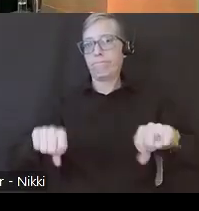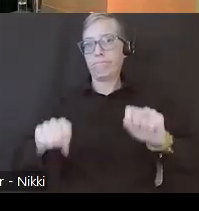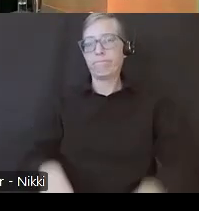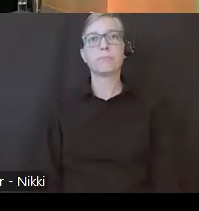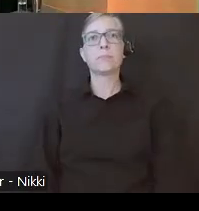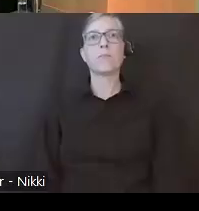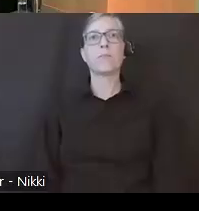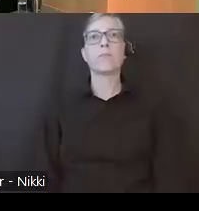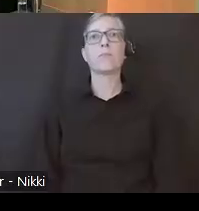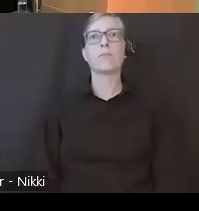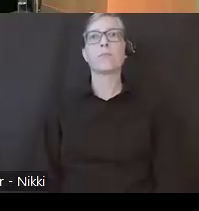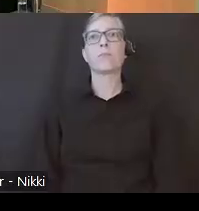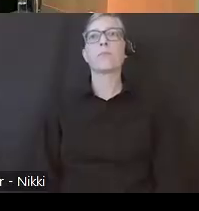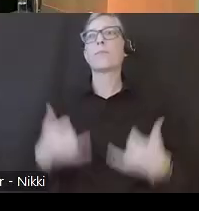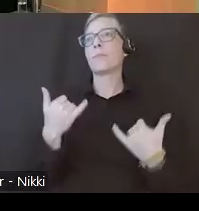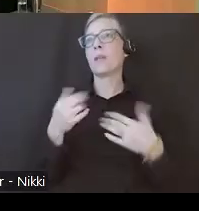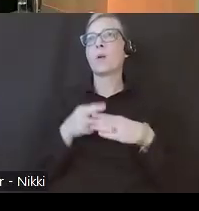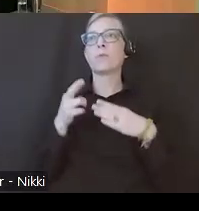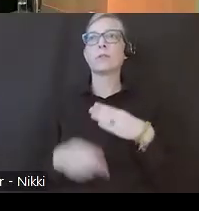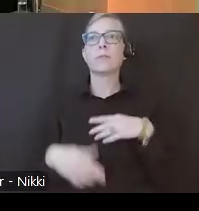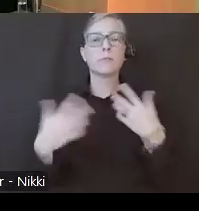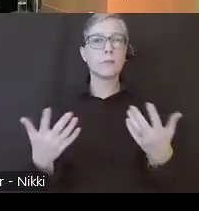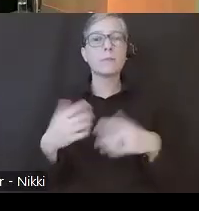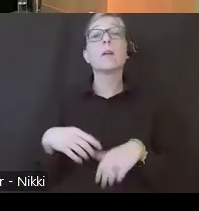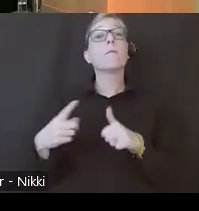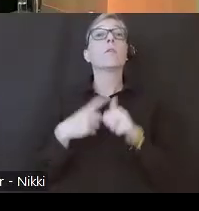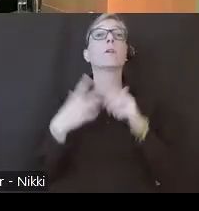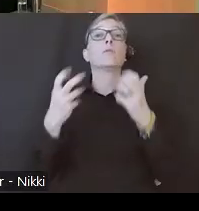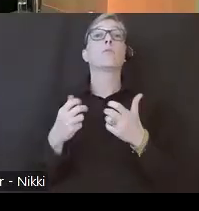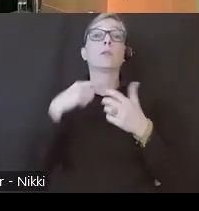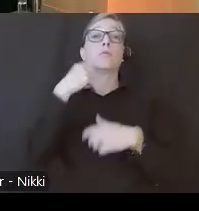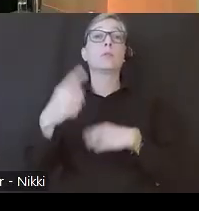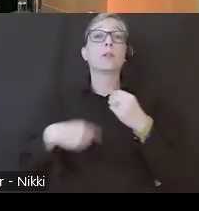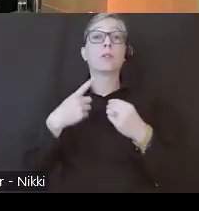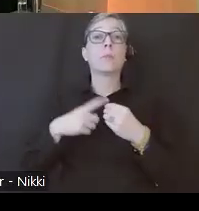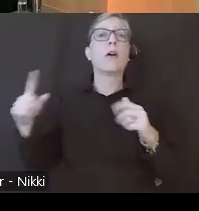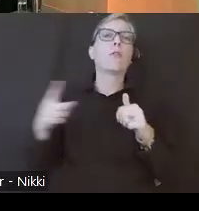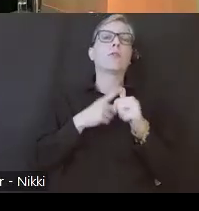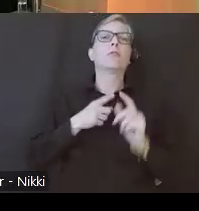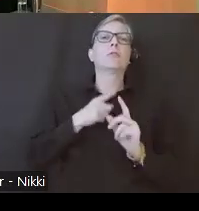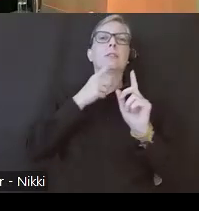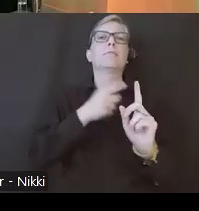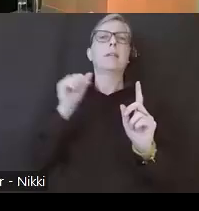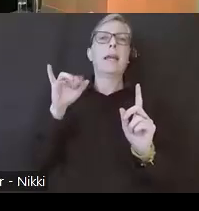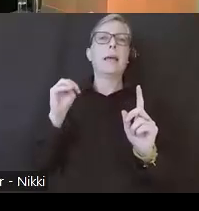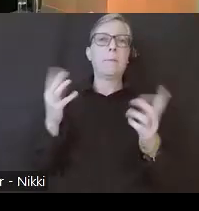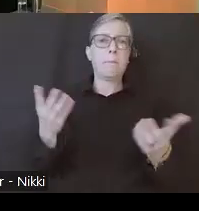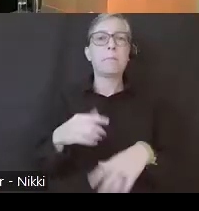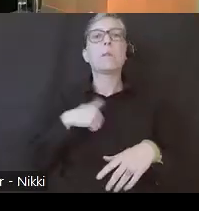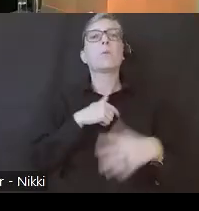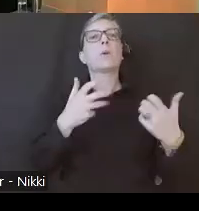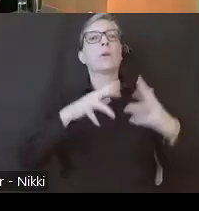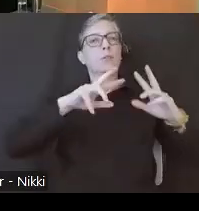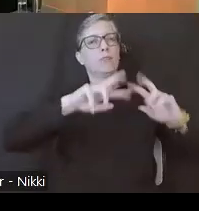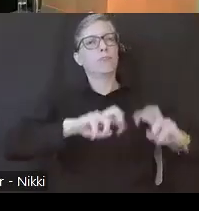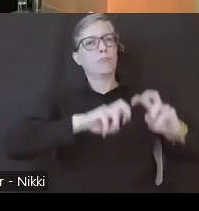Okay, what about our results? I first want to tell you about that first aim we had, which is to assess whether auditory